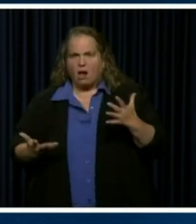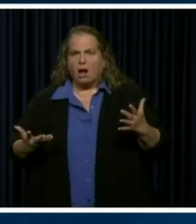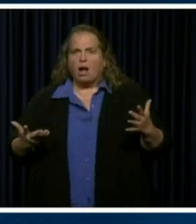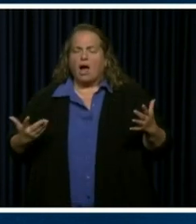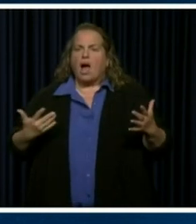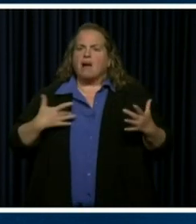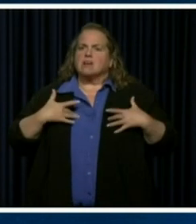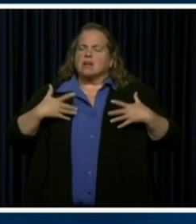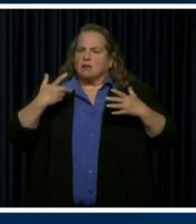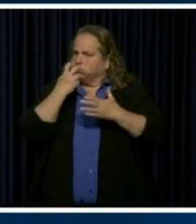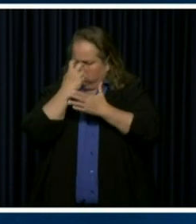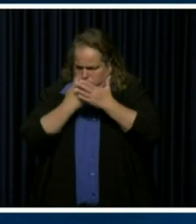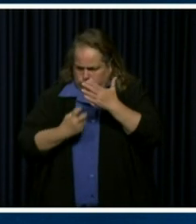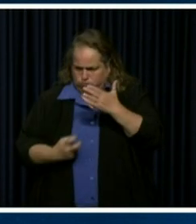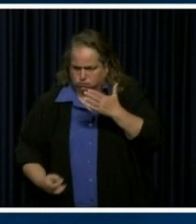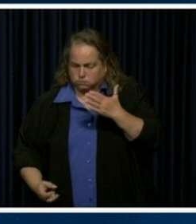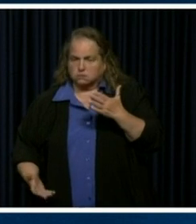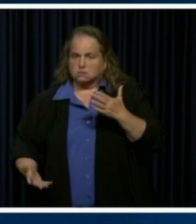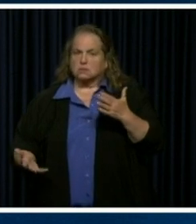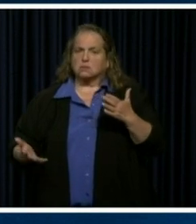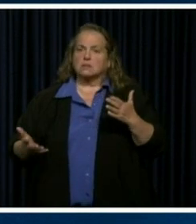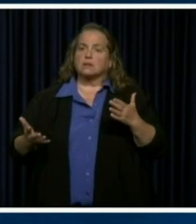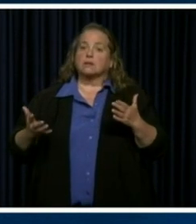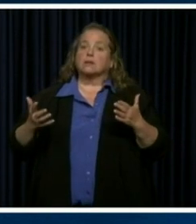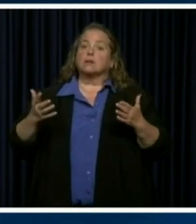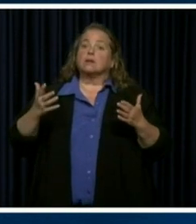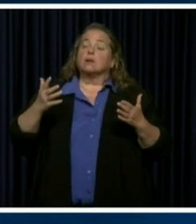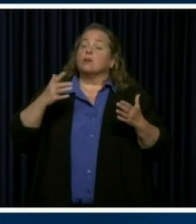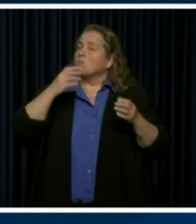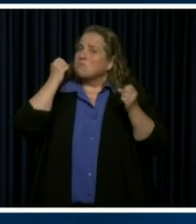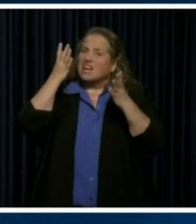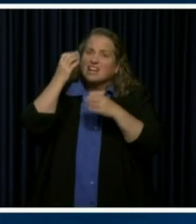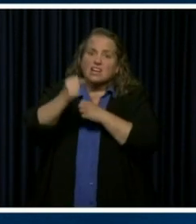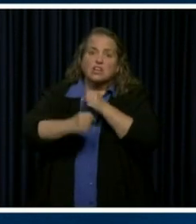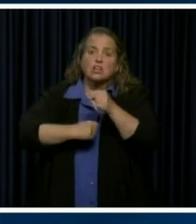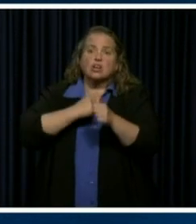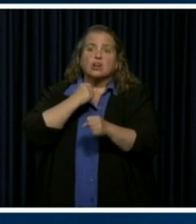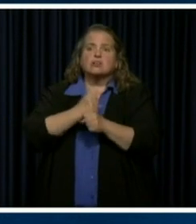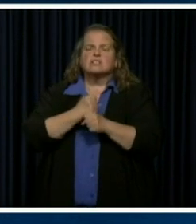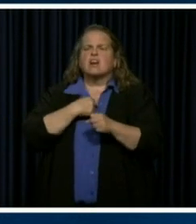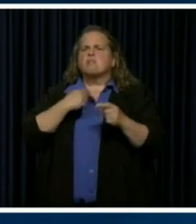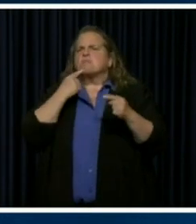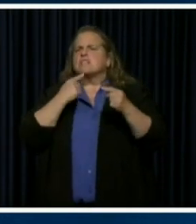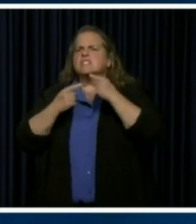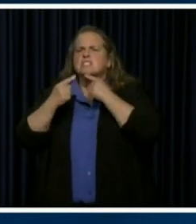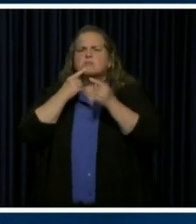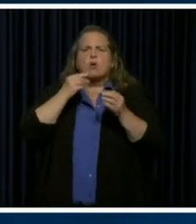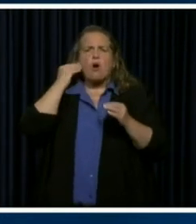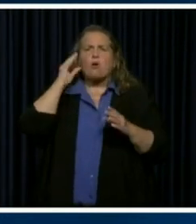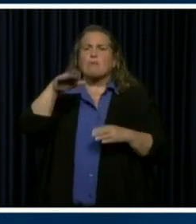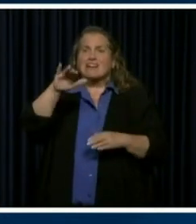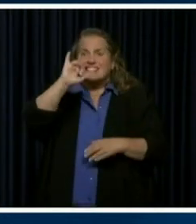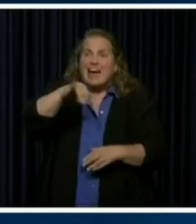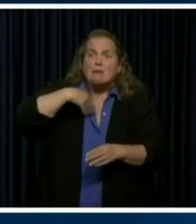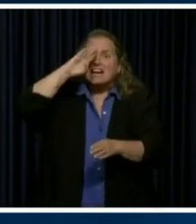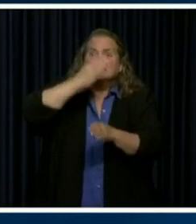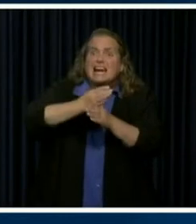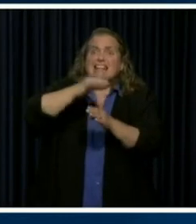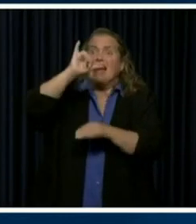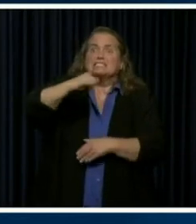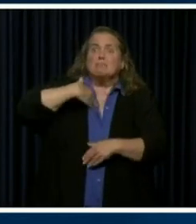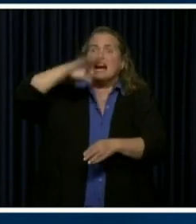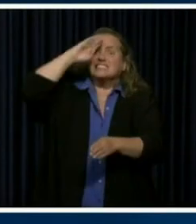I'm in too deep. And it's been 2 years. I miss my home. Is that my son? That's